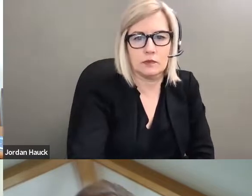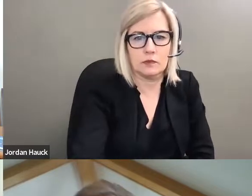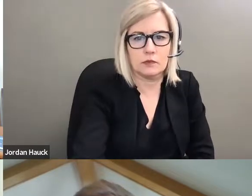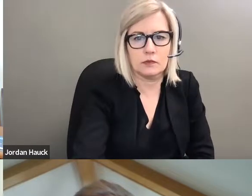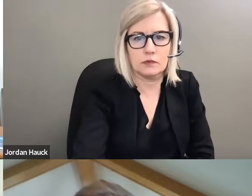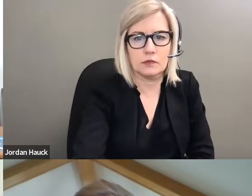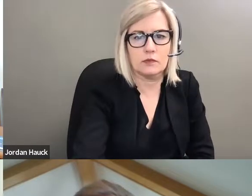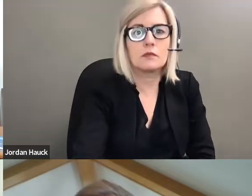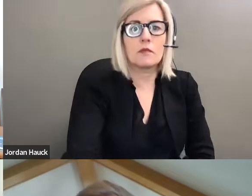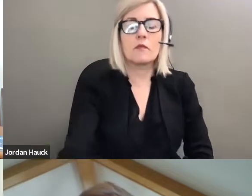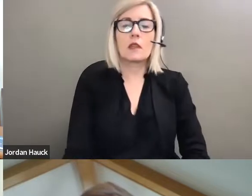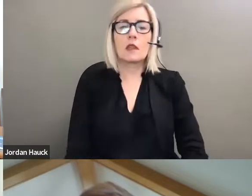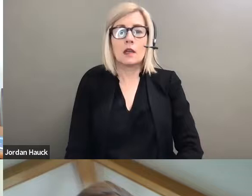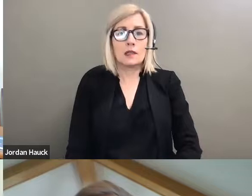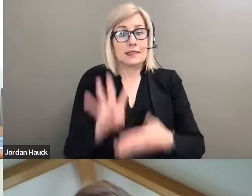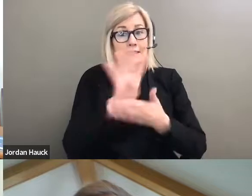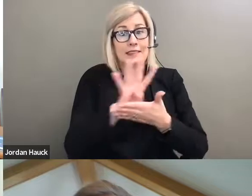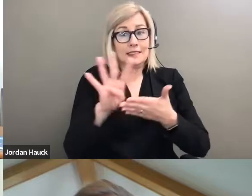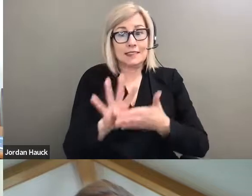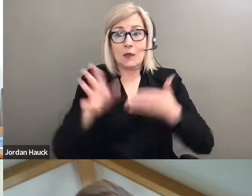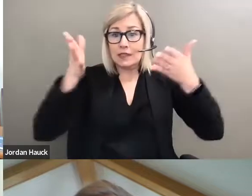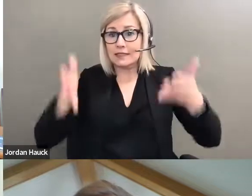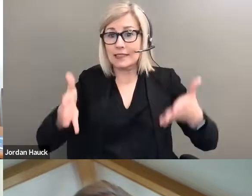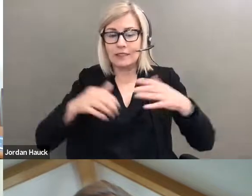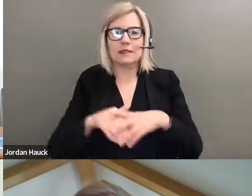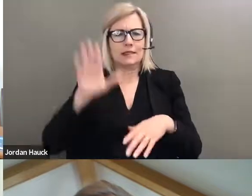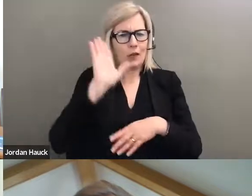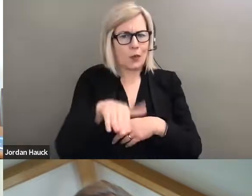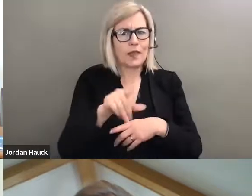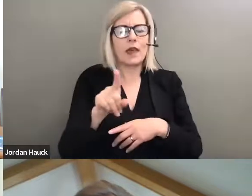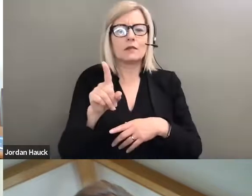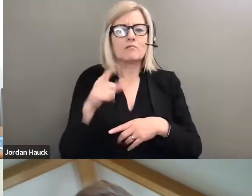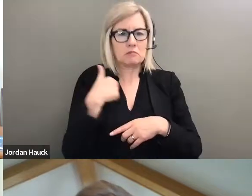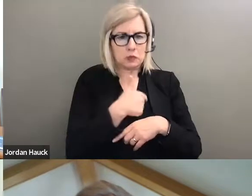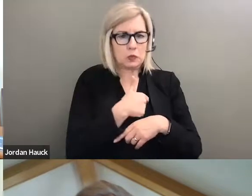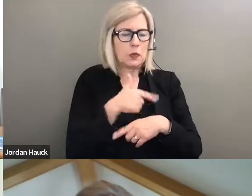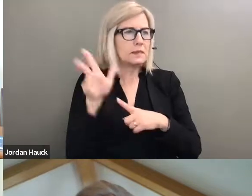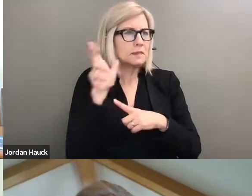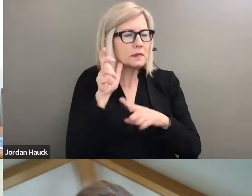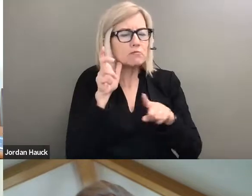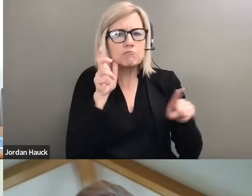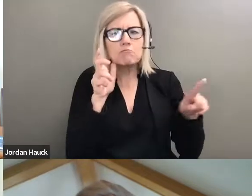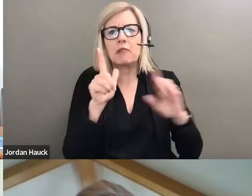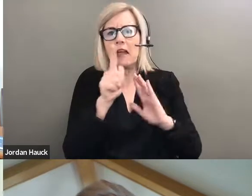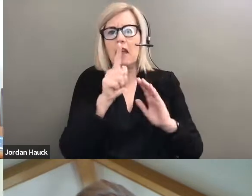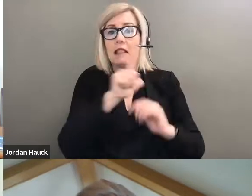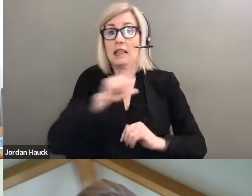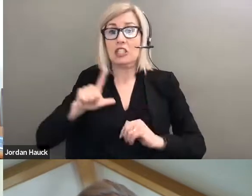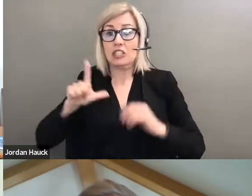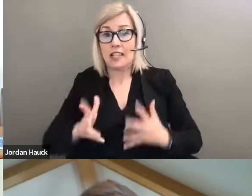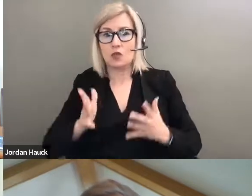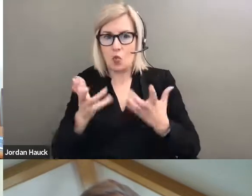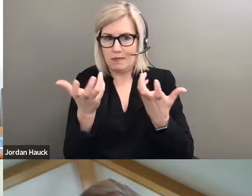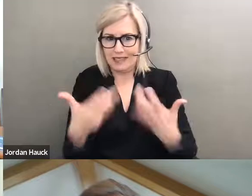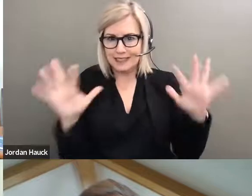So just 4 weeks to go. I know that we're hearing at the Capitol that the legislators want to be out of the Capitol and be